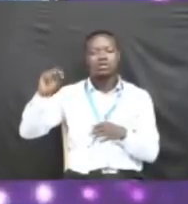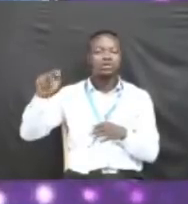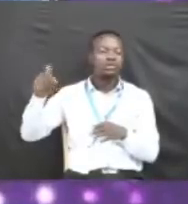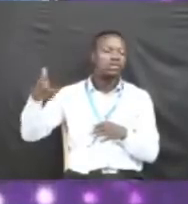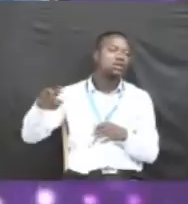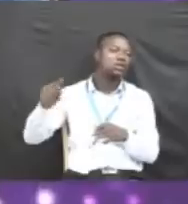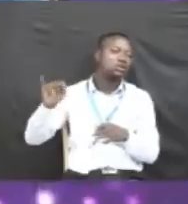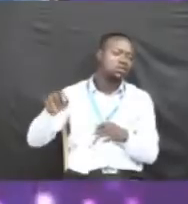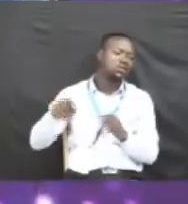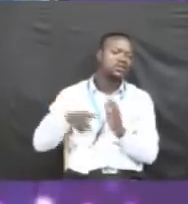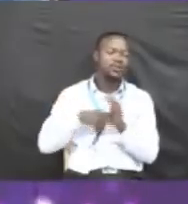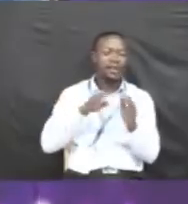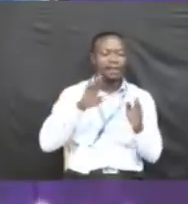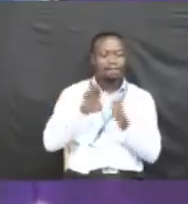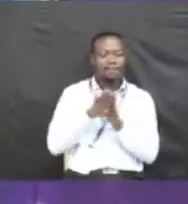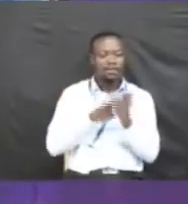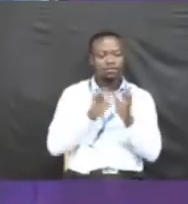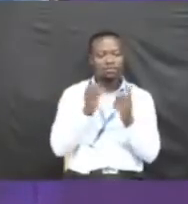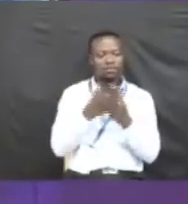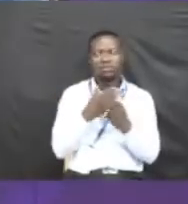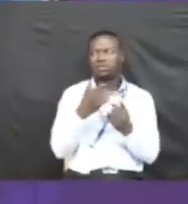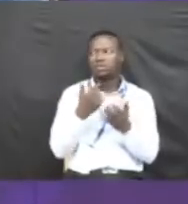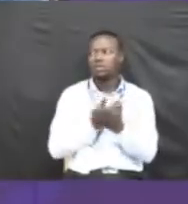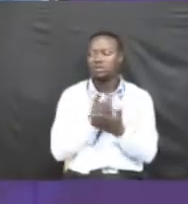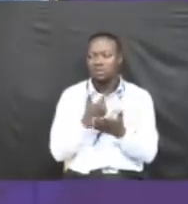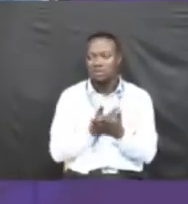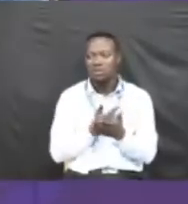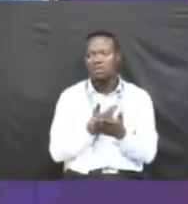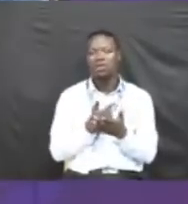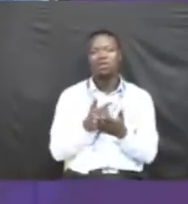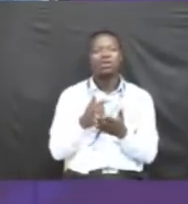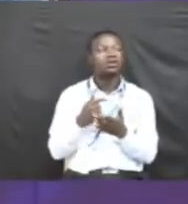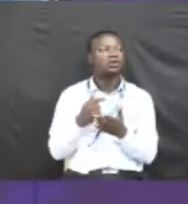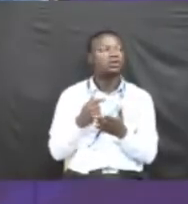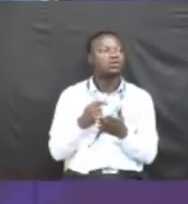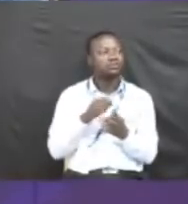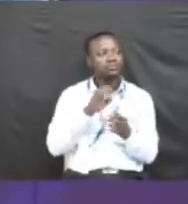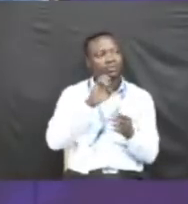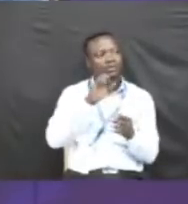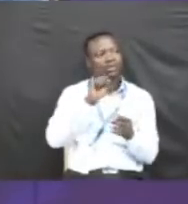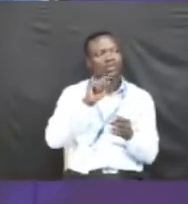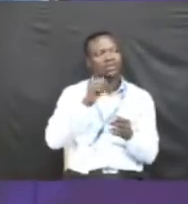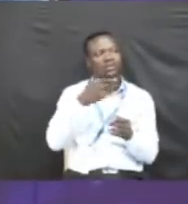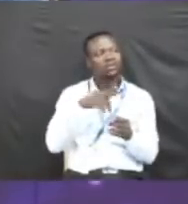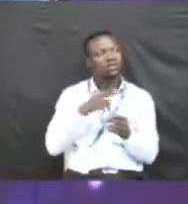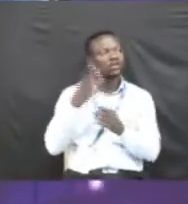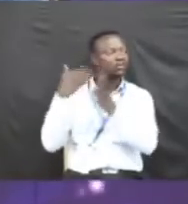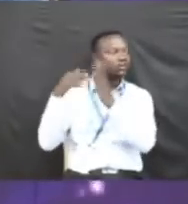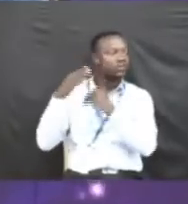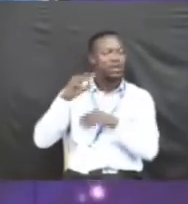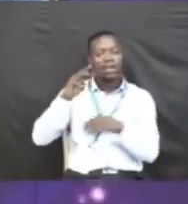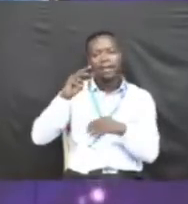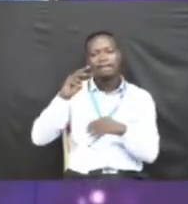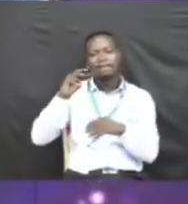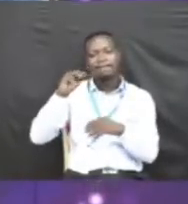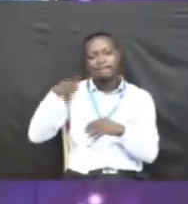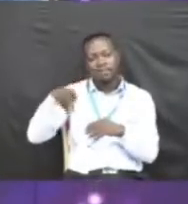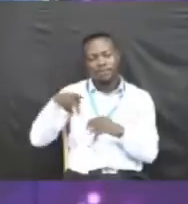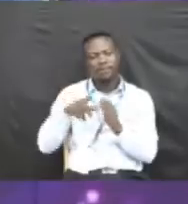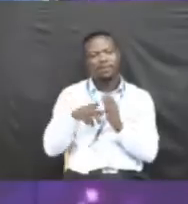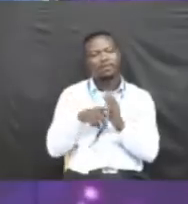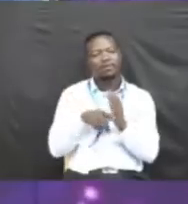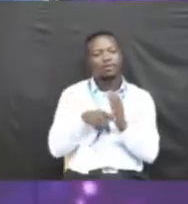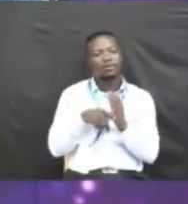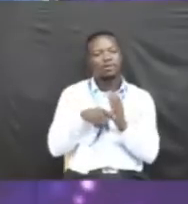General Secretary Bible Society of Ghana Honorable Esther Oain Dapa former MP Abraim and former Minister